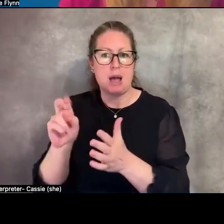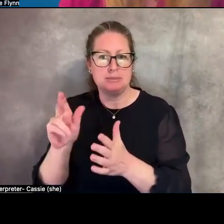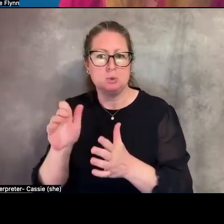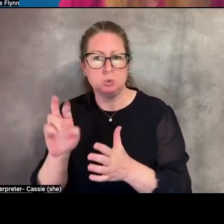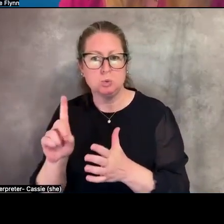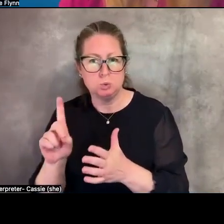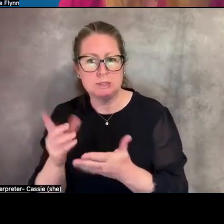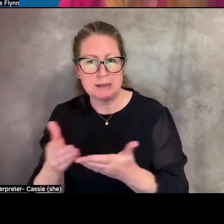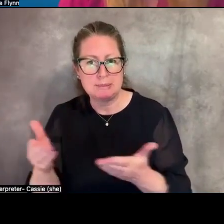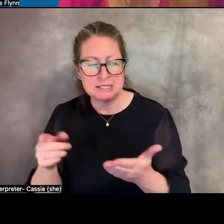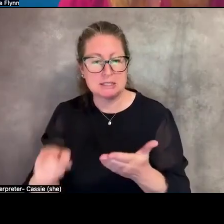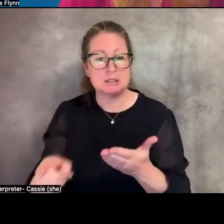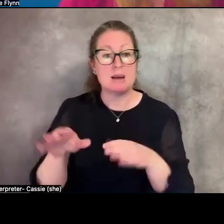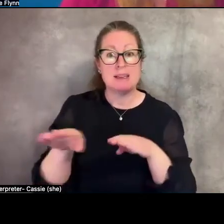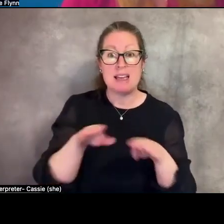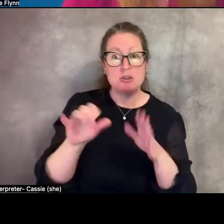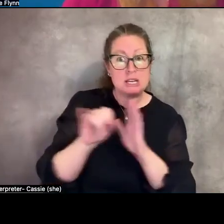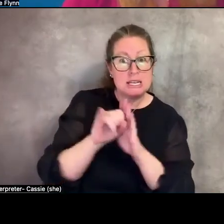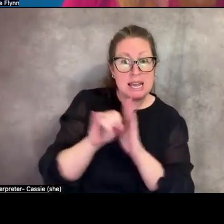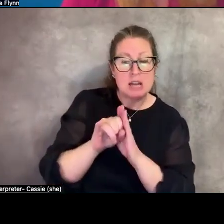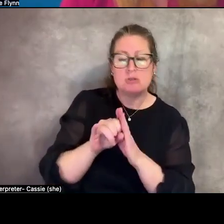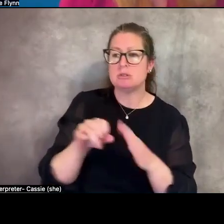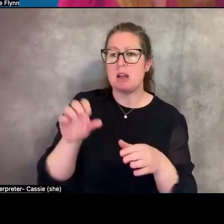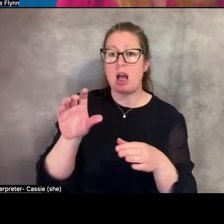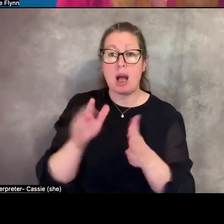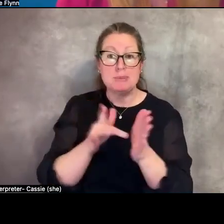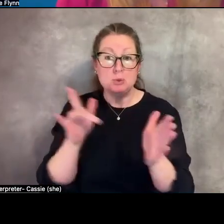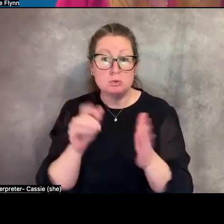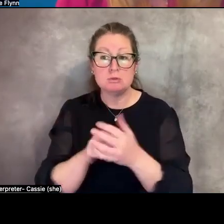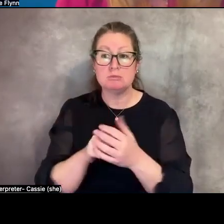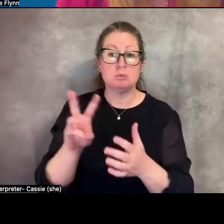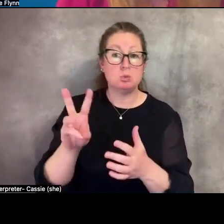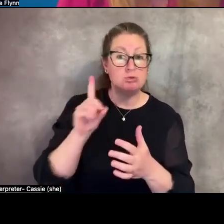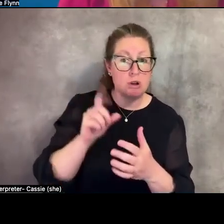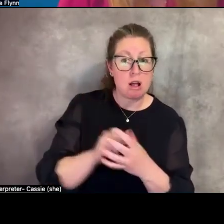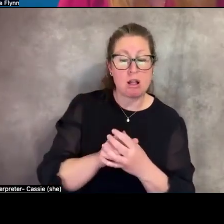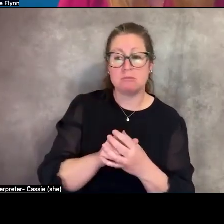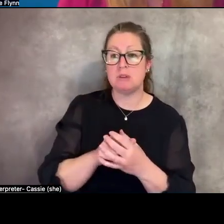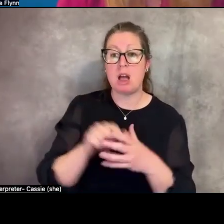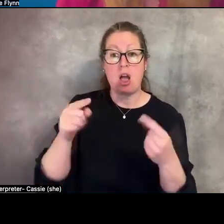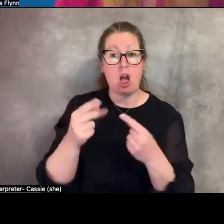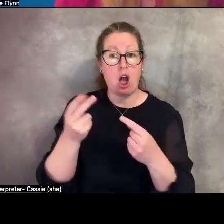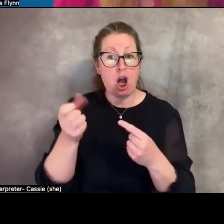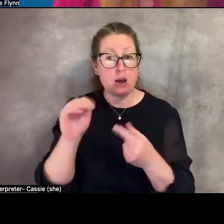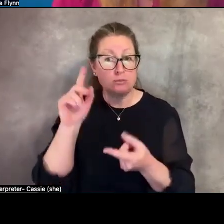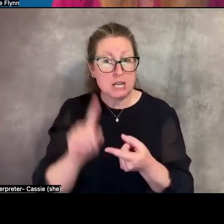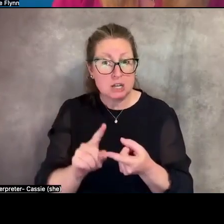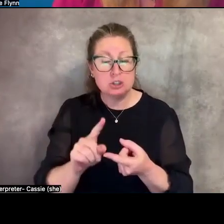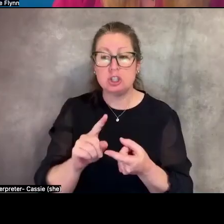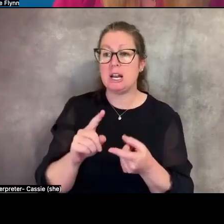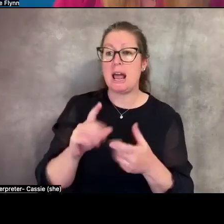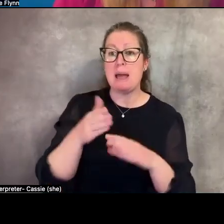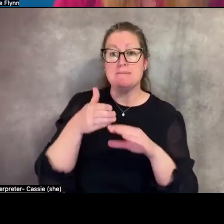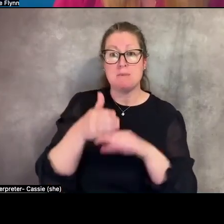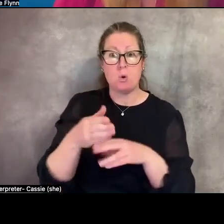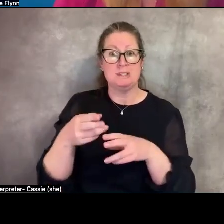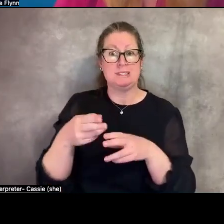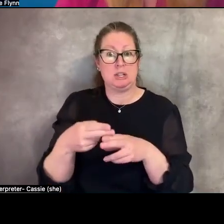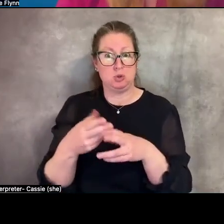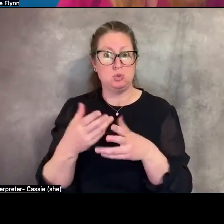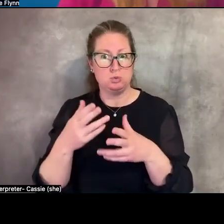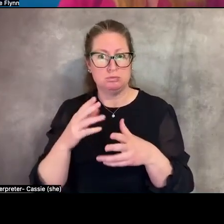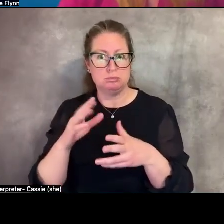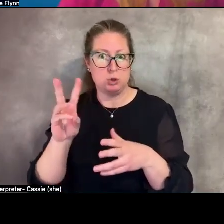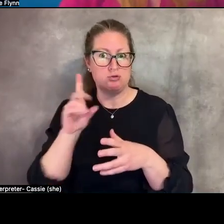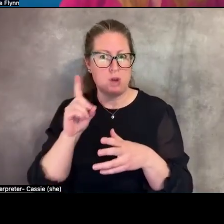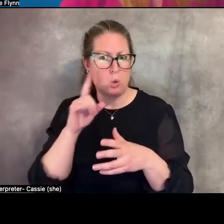behavioral indicators of use, withdrawal, what harm reduction is, and post-acute withdrawal considerations. The